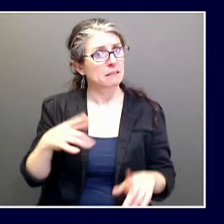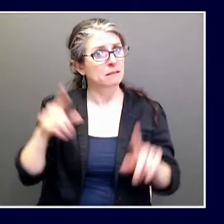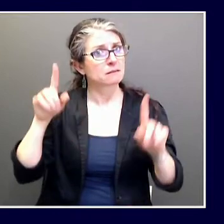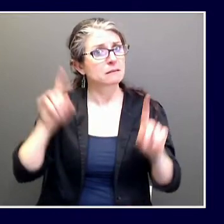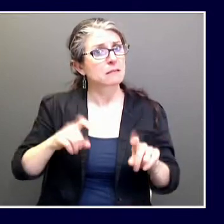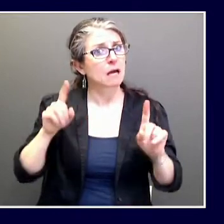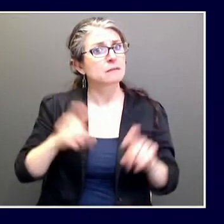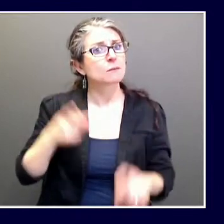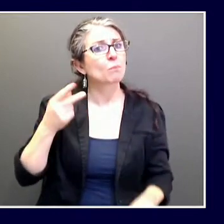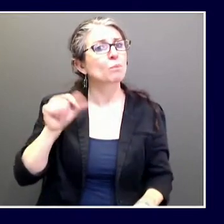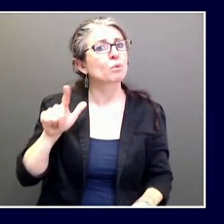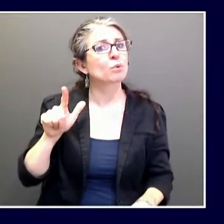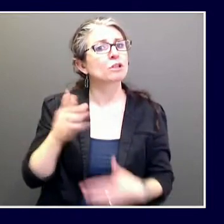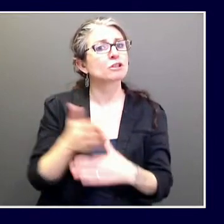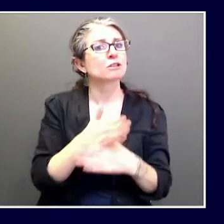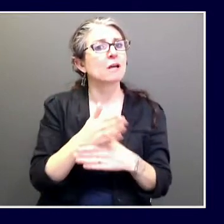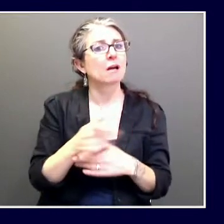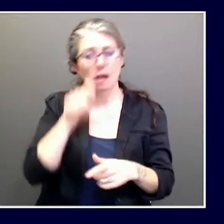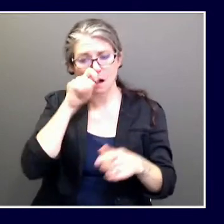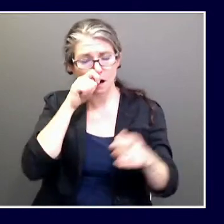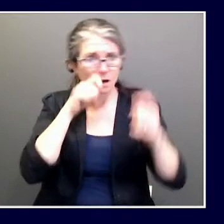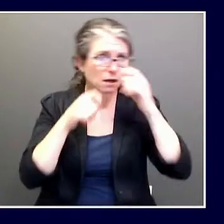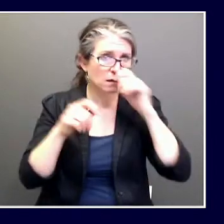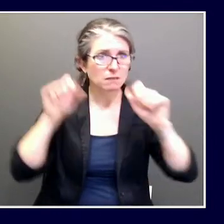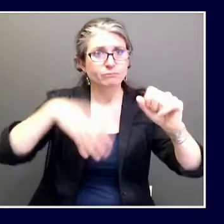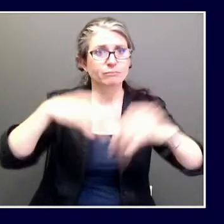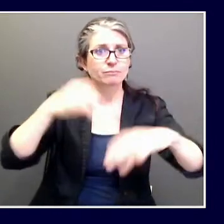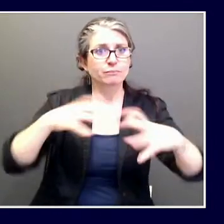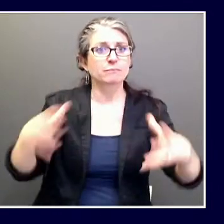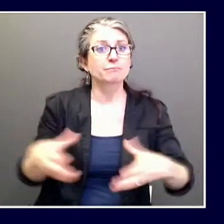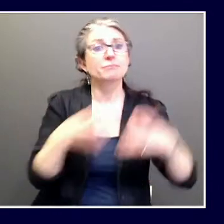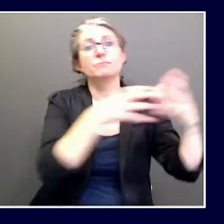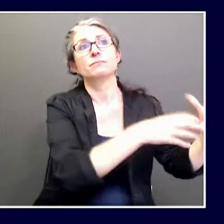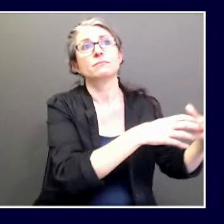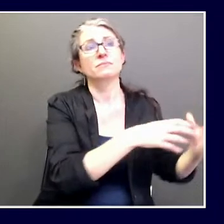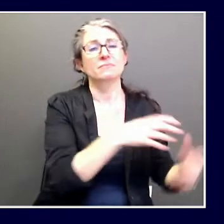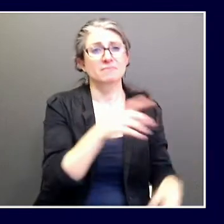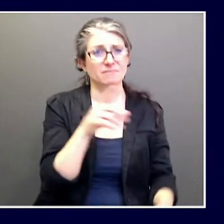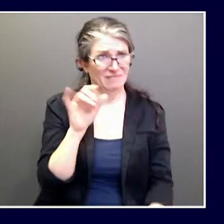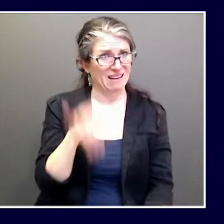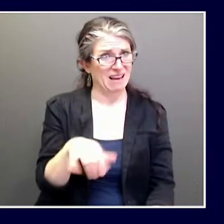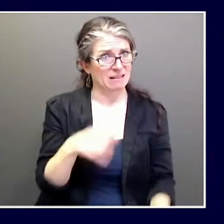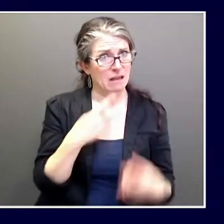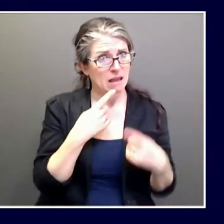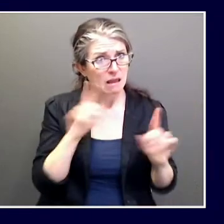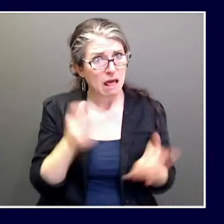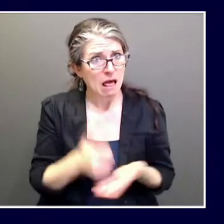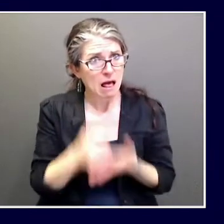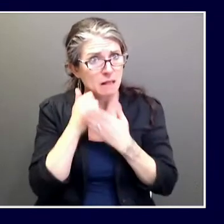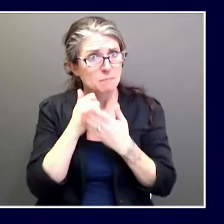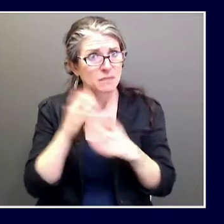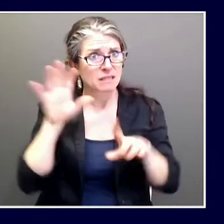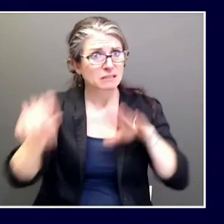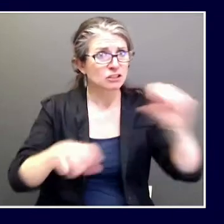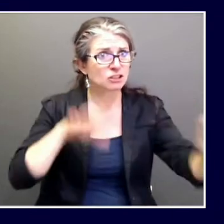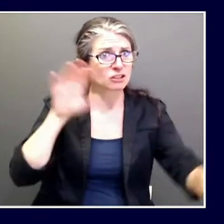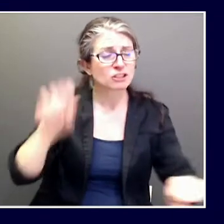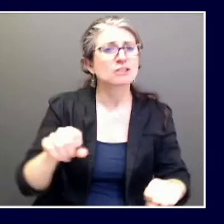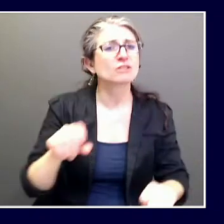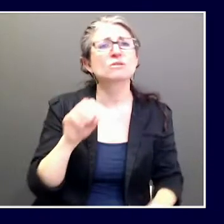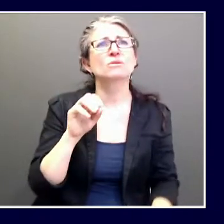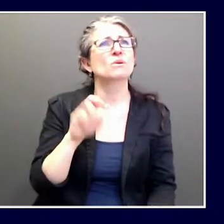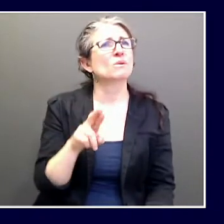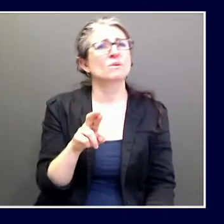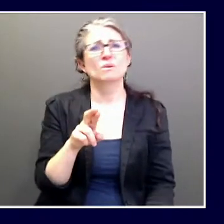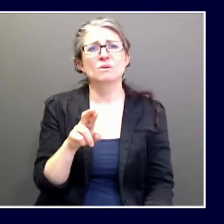the pooled testing strategy is effective? And is it effective if not everybody in the school